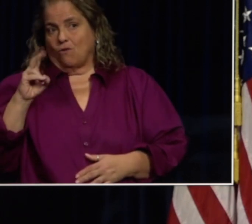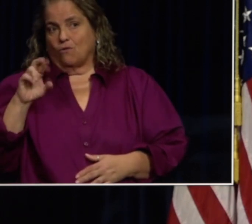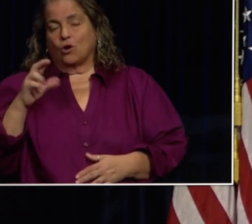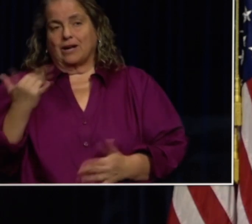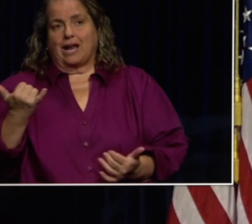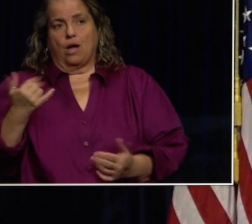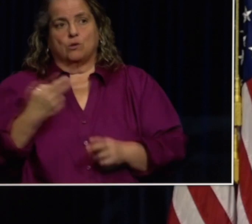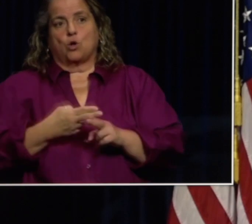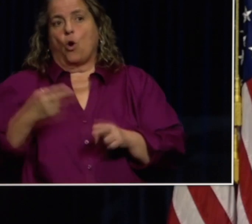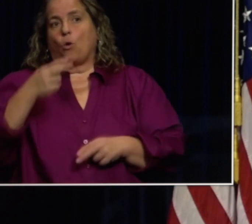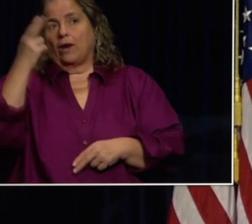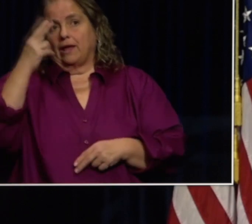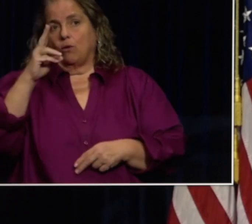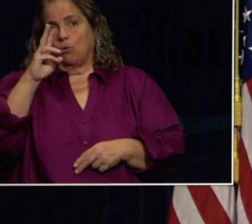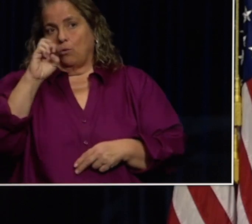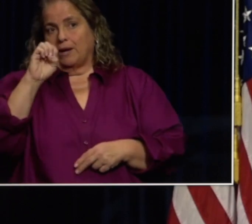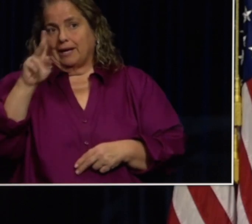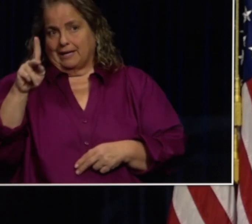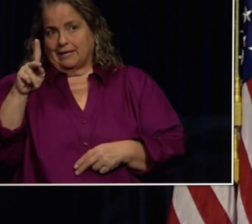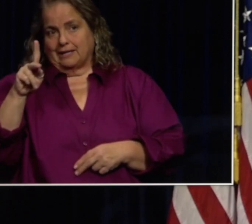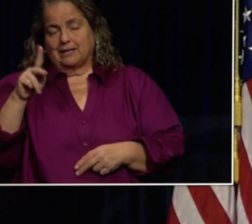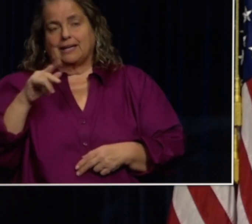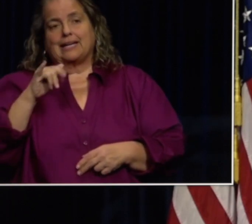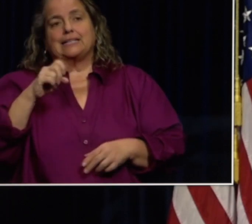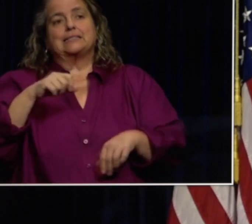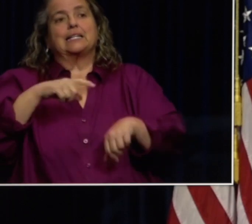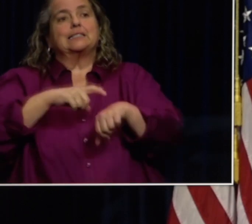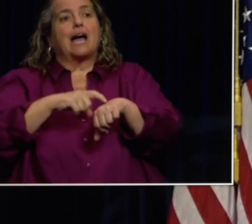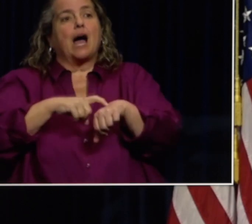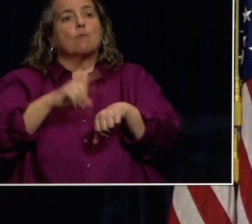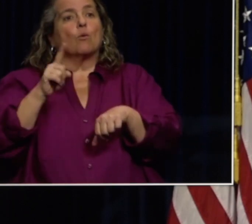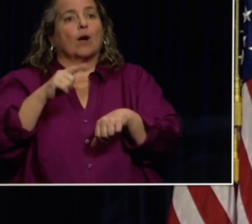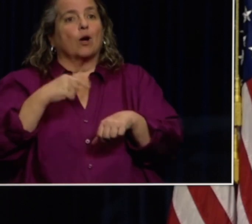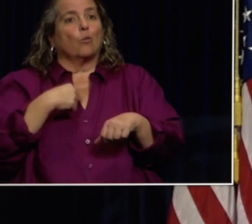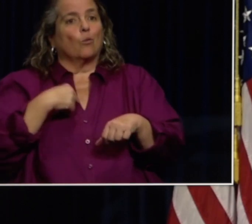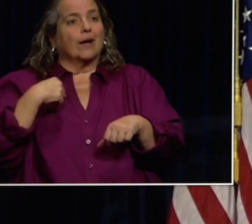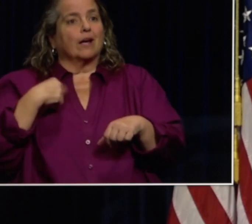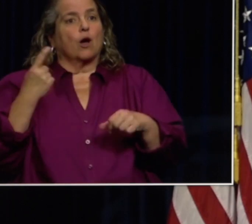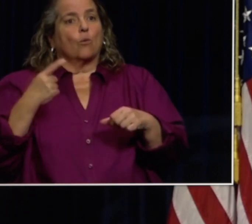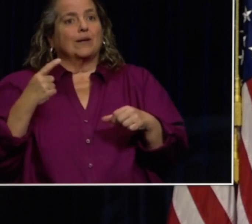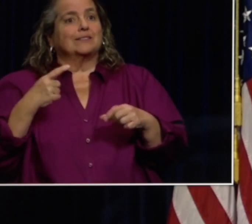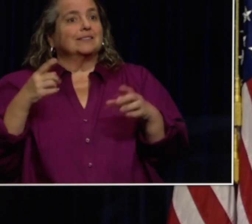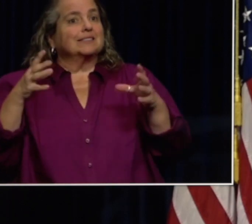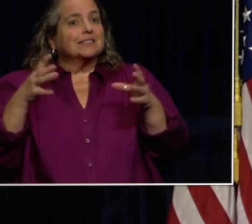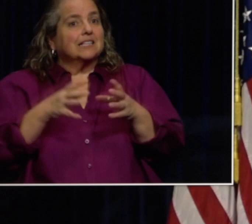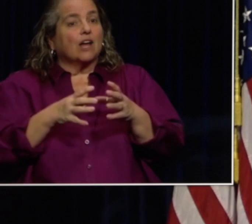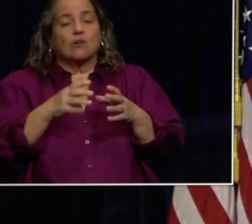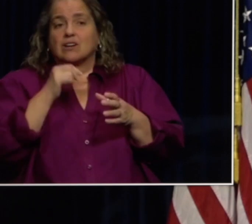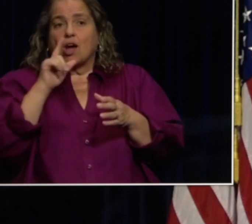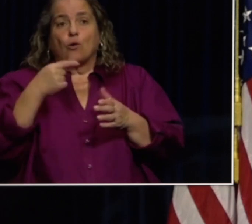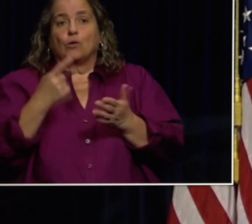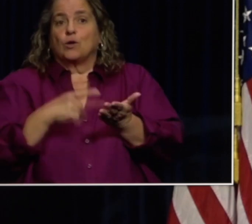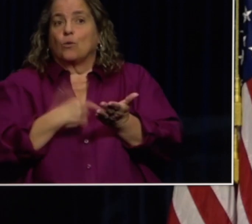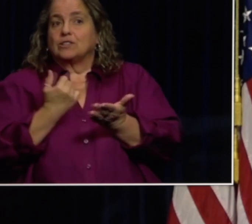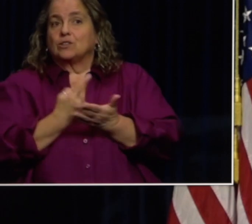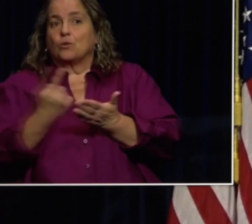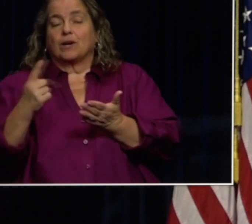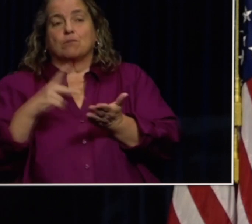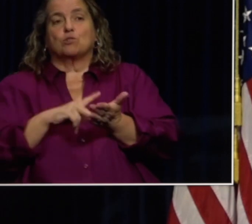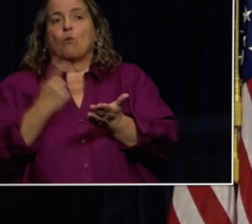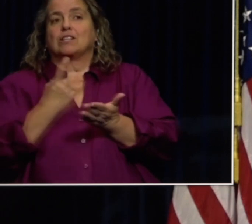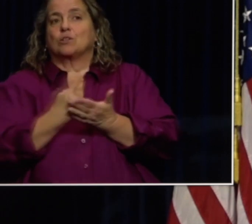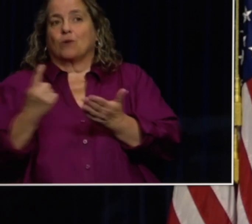received a denial letter, essentially disregard it. They were trying to catch those denial letters and have since done so. You will receive your first